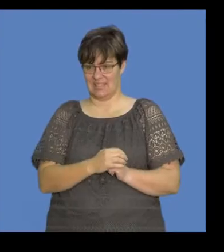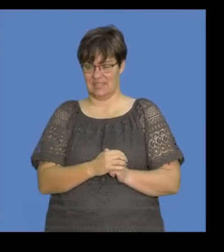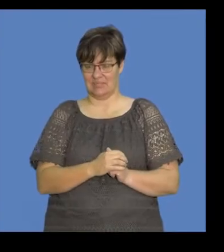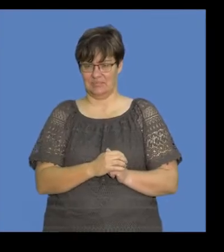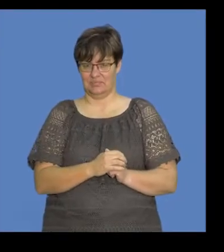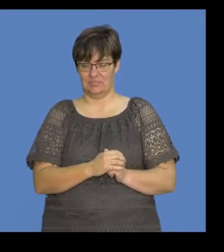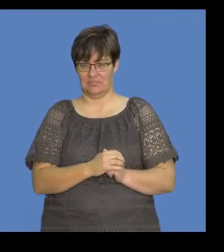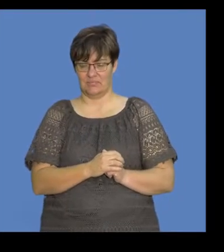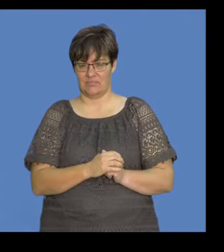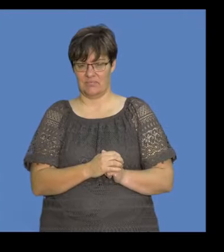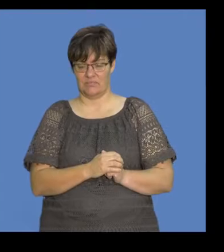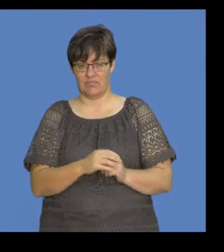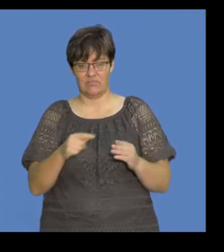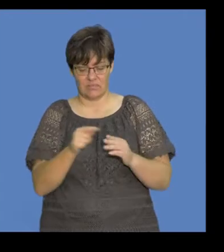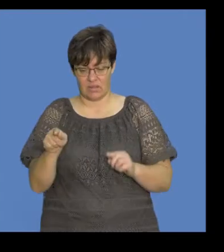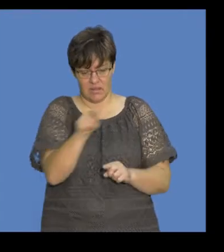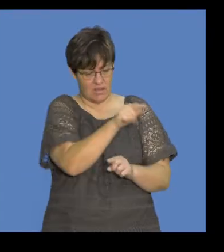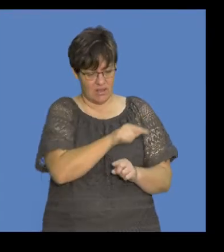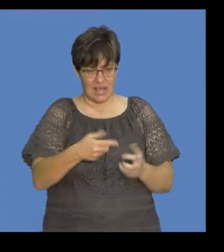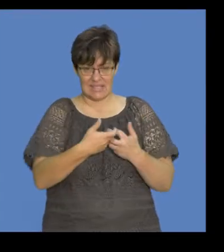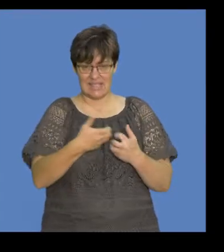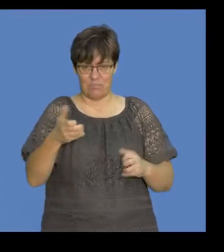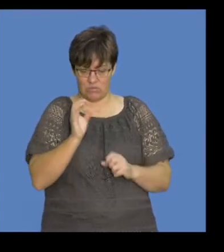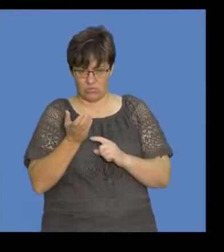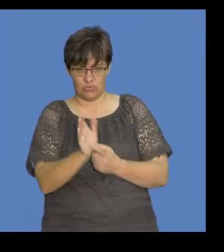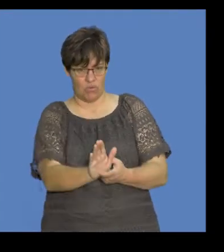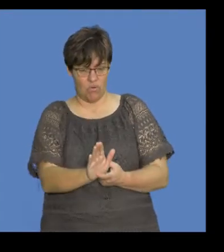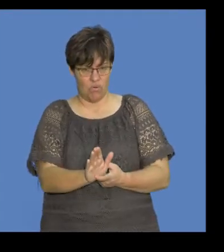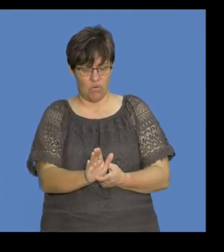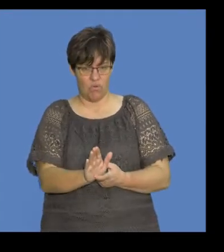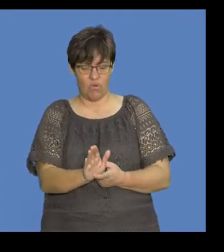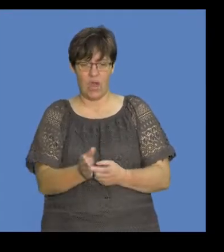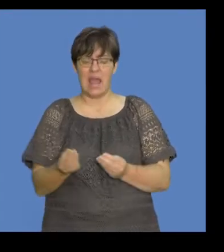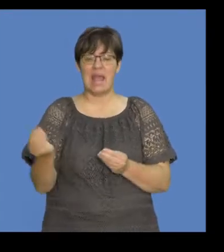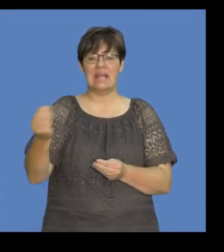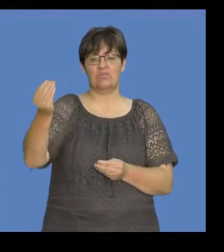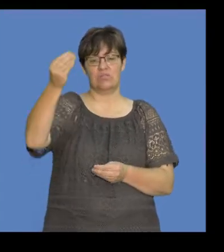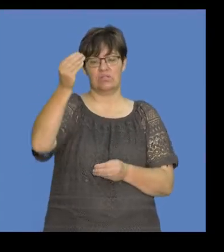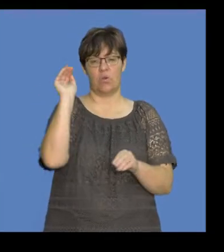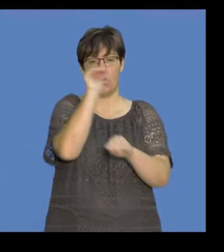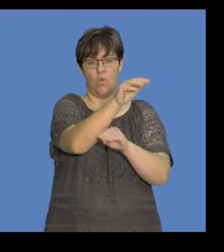I've indicated this one here separately. Interest on overdraft.